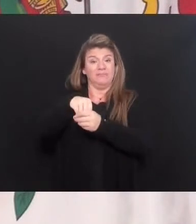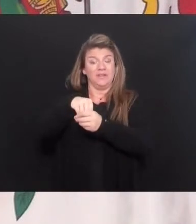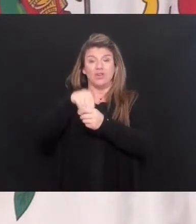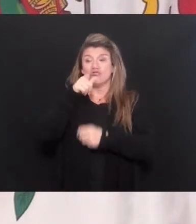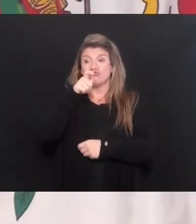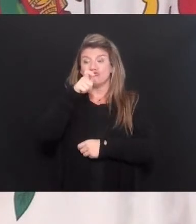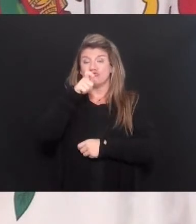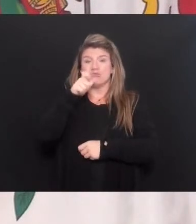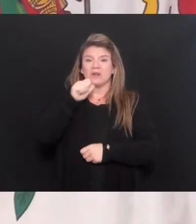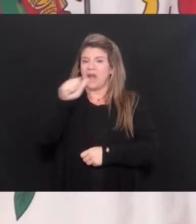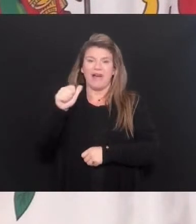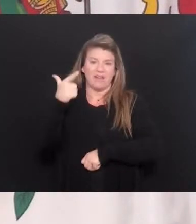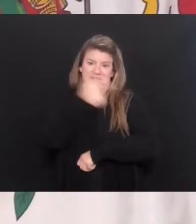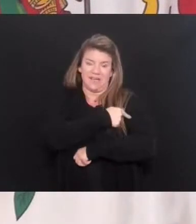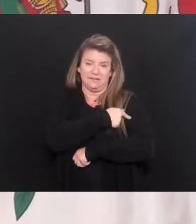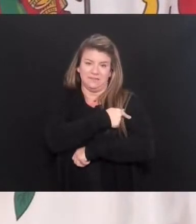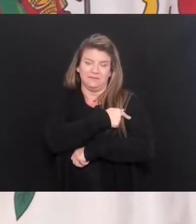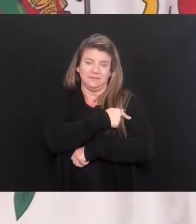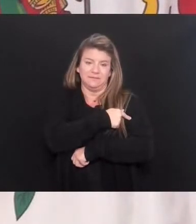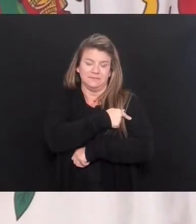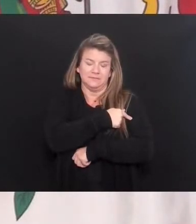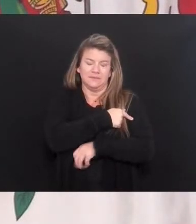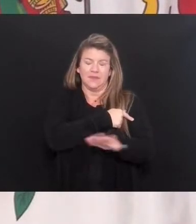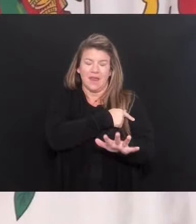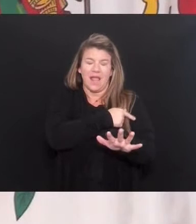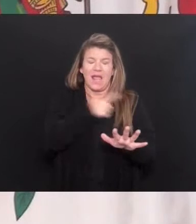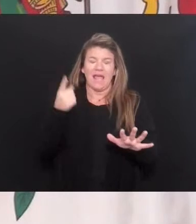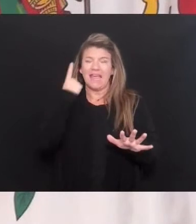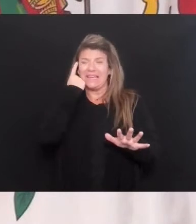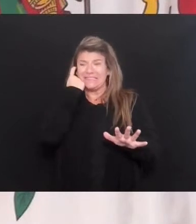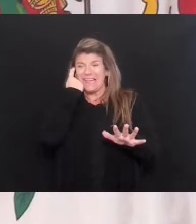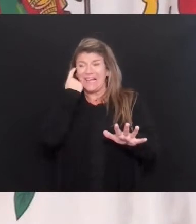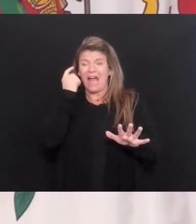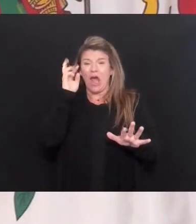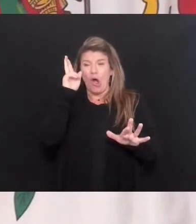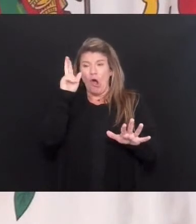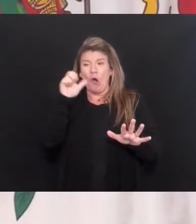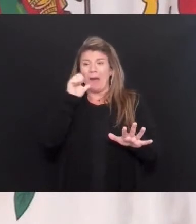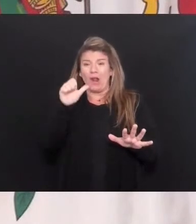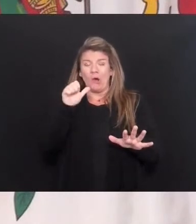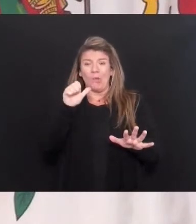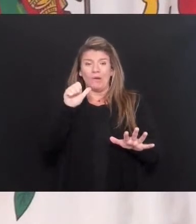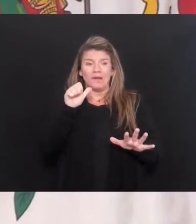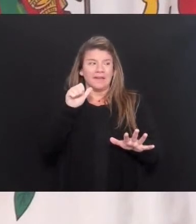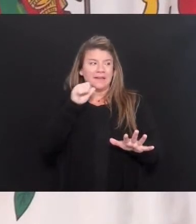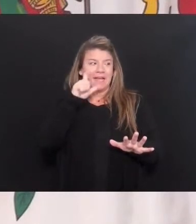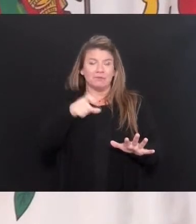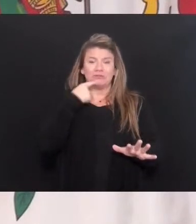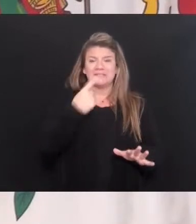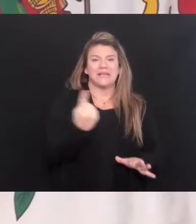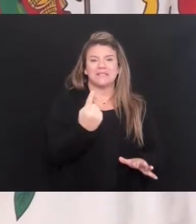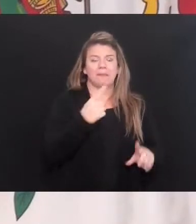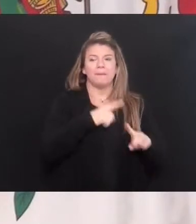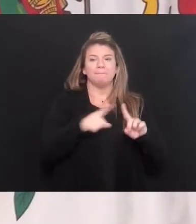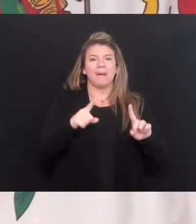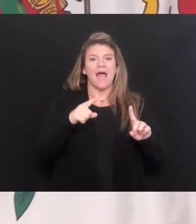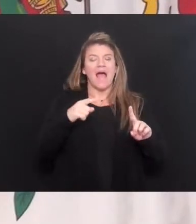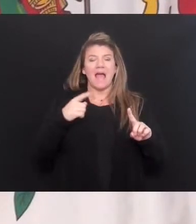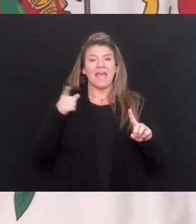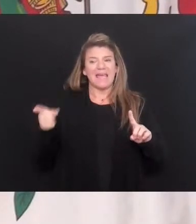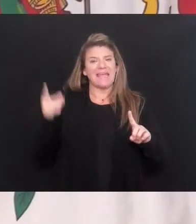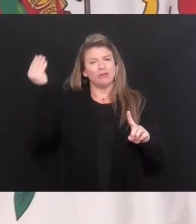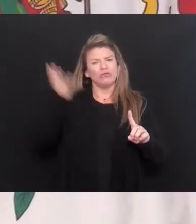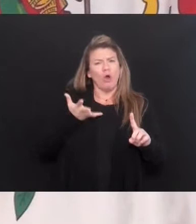And he said something before, you know, and I hope that I'm not breaching anything that he didn't want me to say, but he said something that